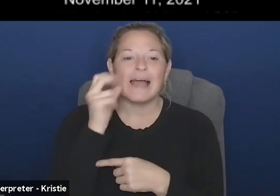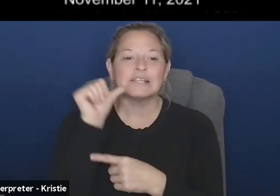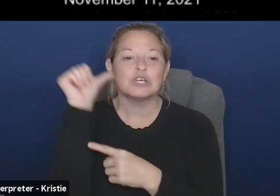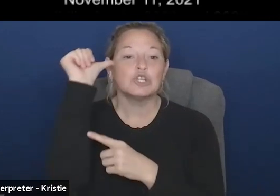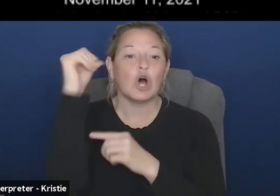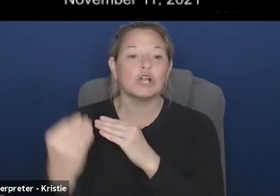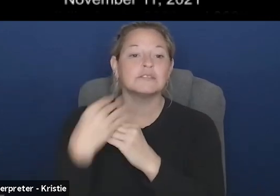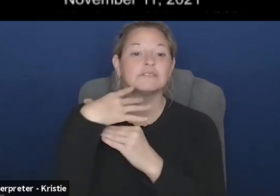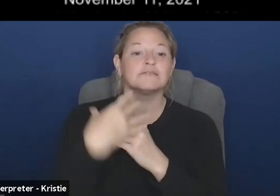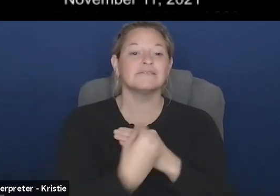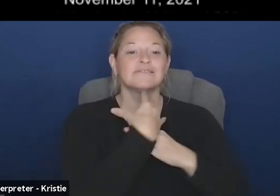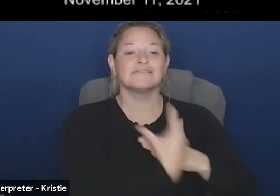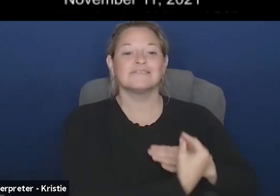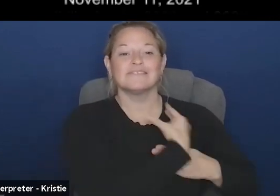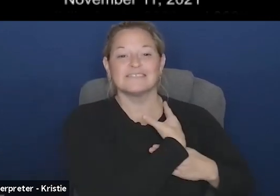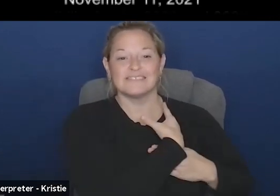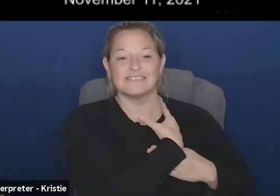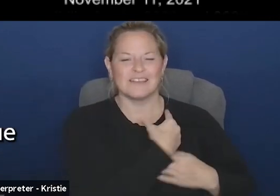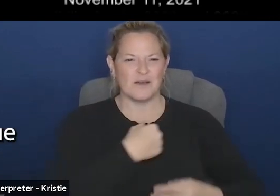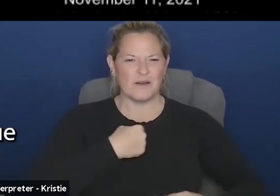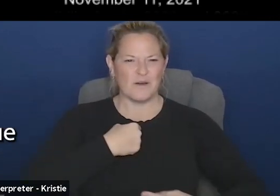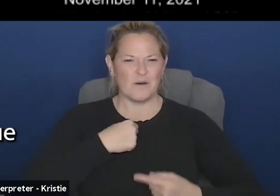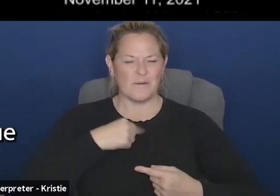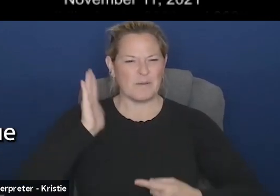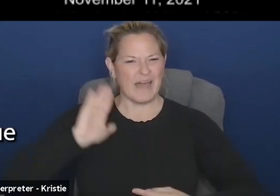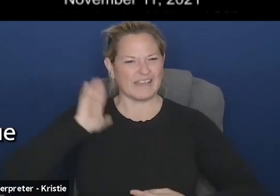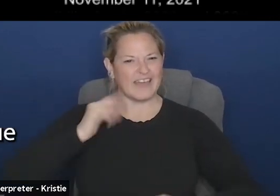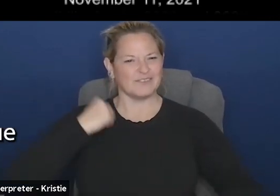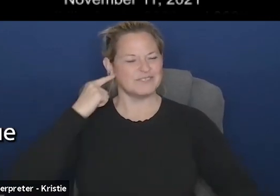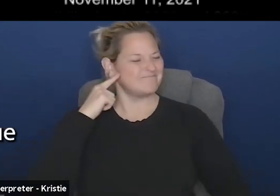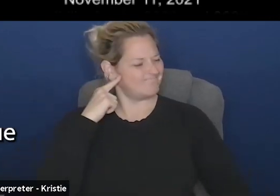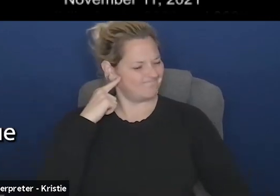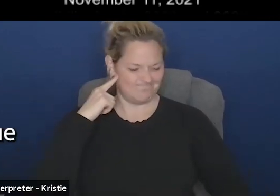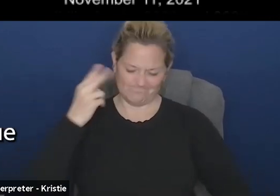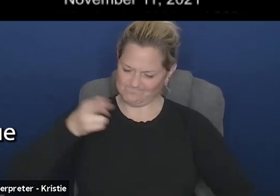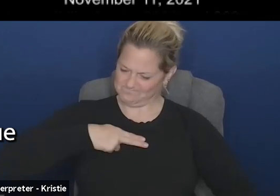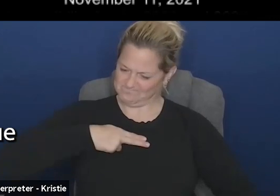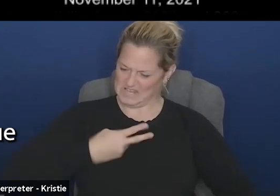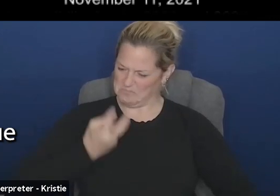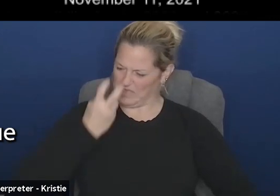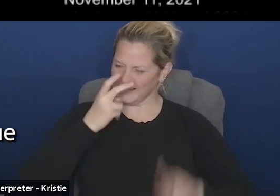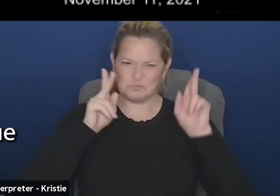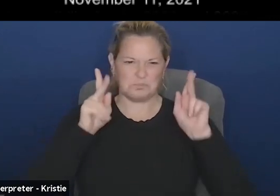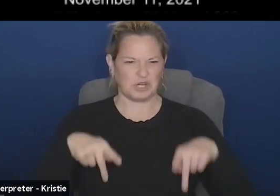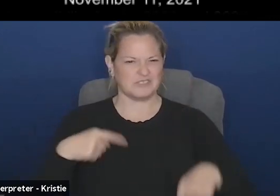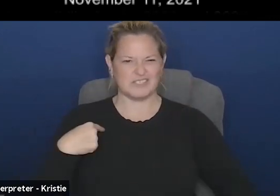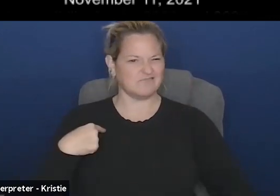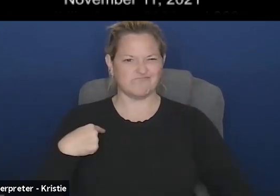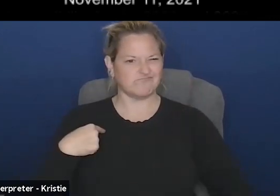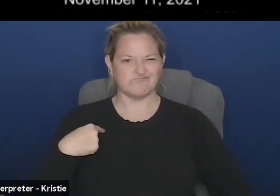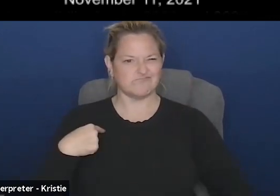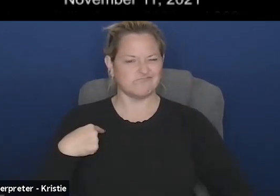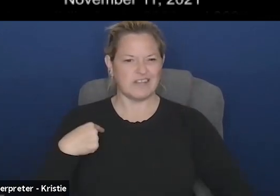think of myself as being a blind person. I thought of myself as being fairly unique, because all of the blind people I knew